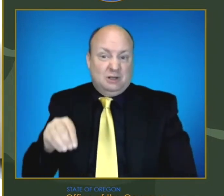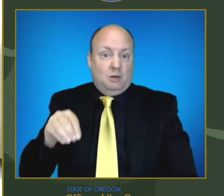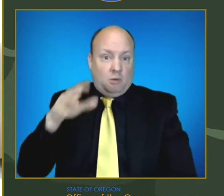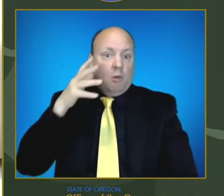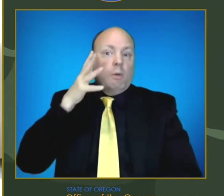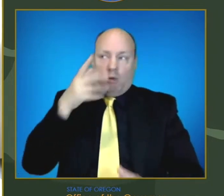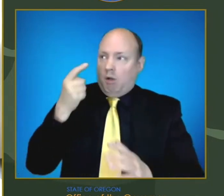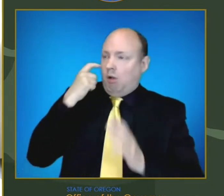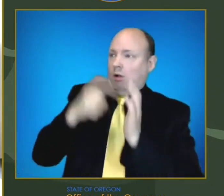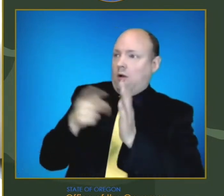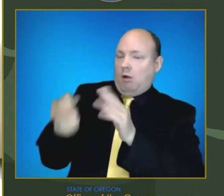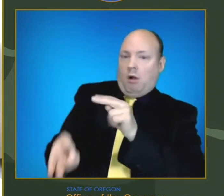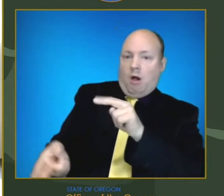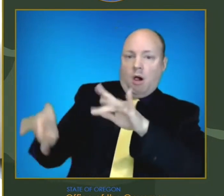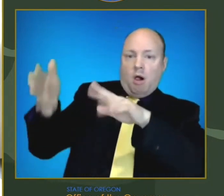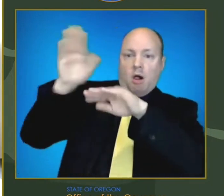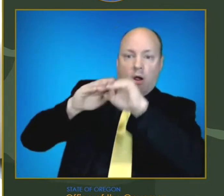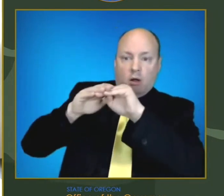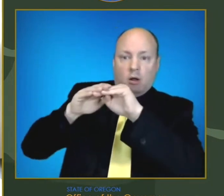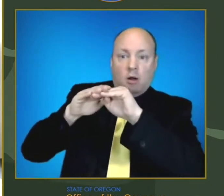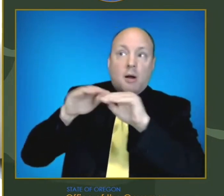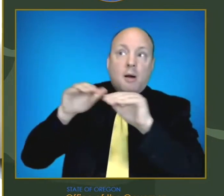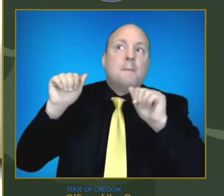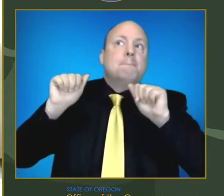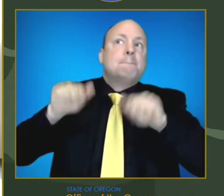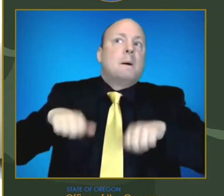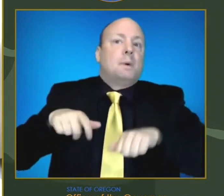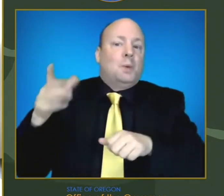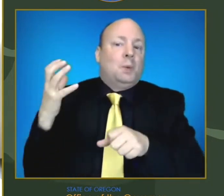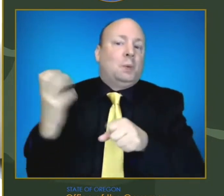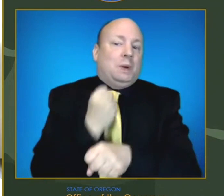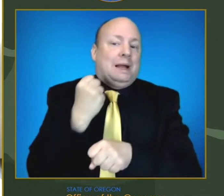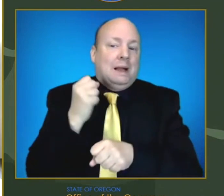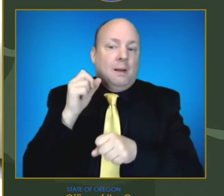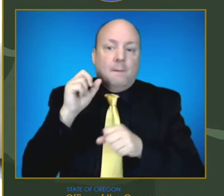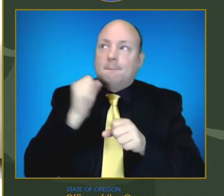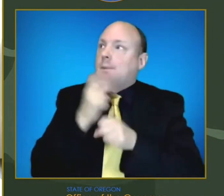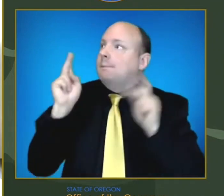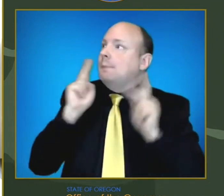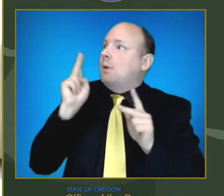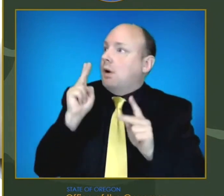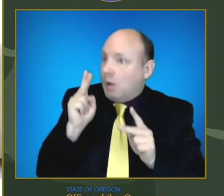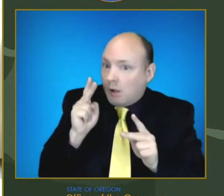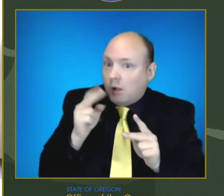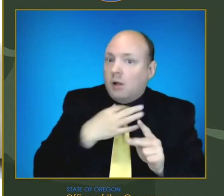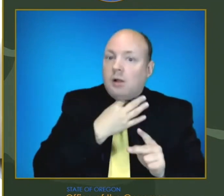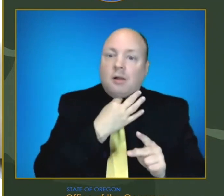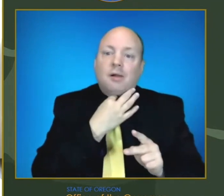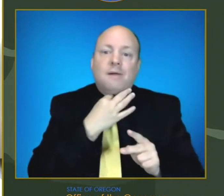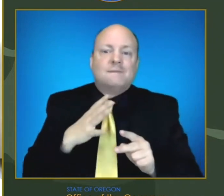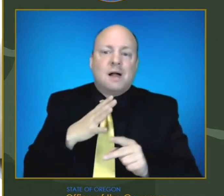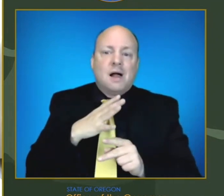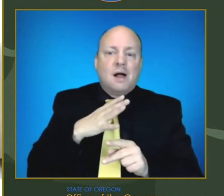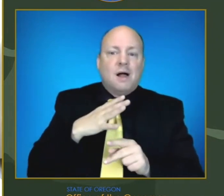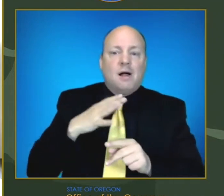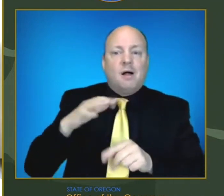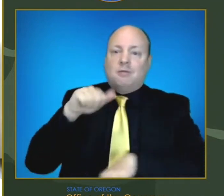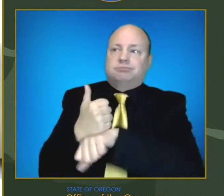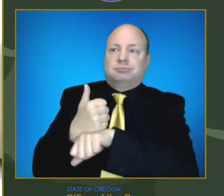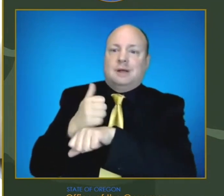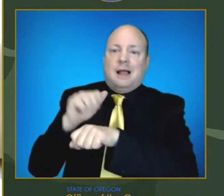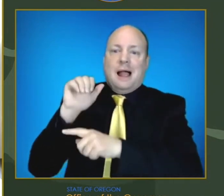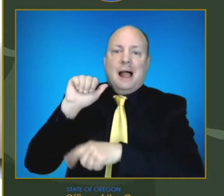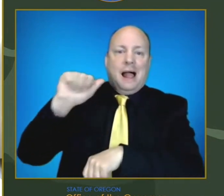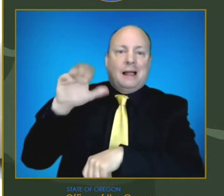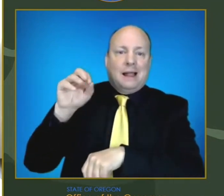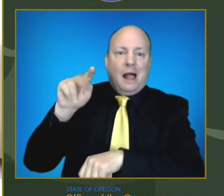prizes. The opportunity to win a cash prize boosted uptake of new savings accounts by